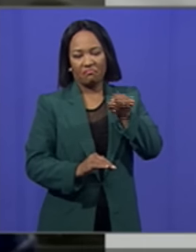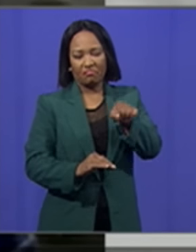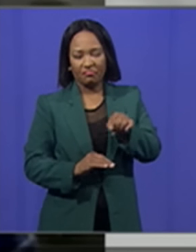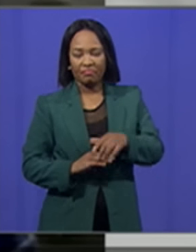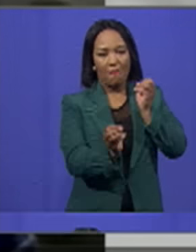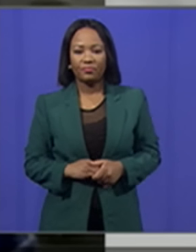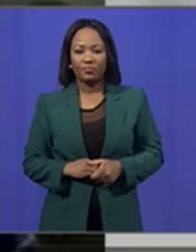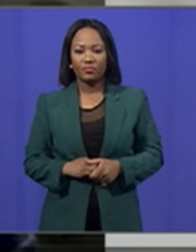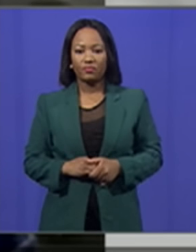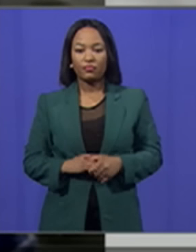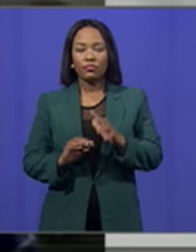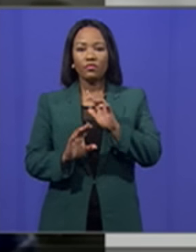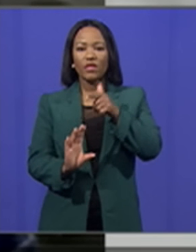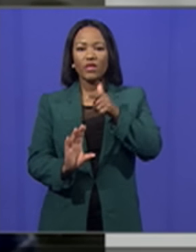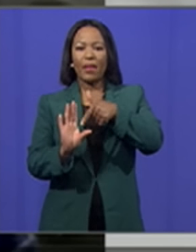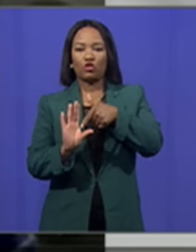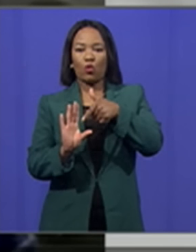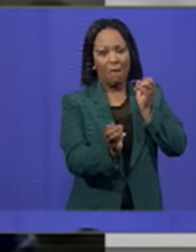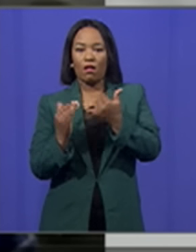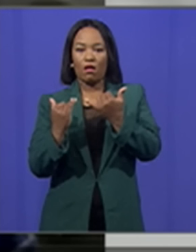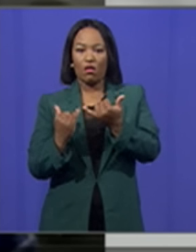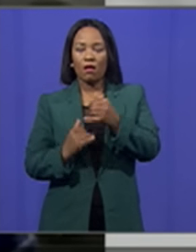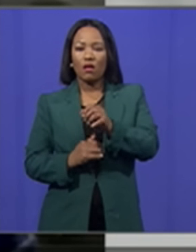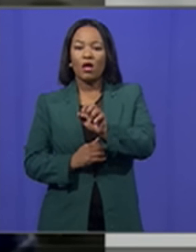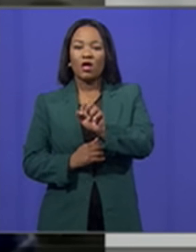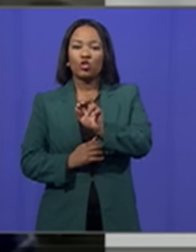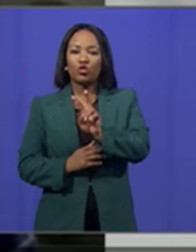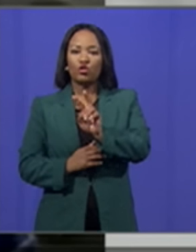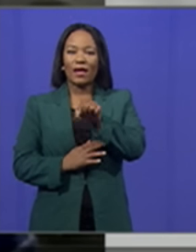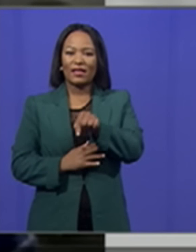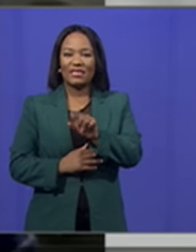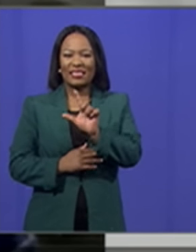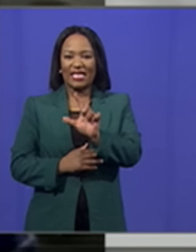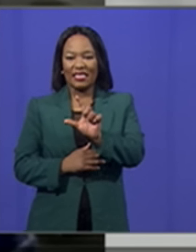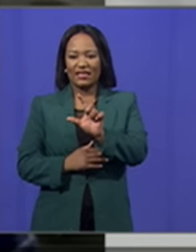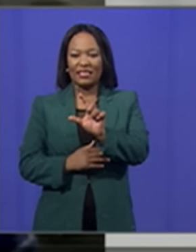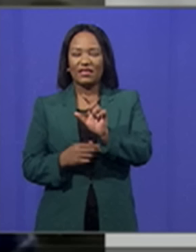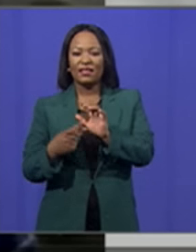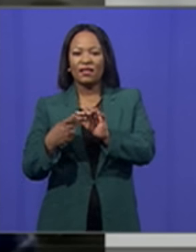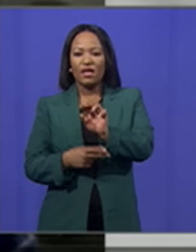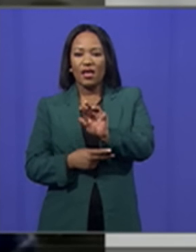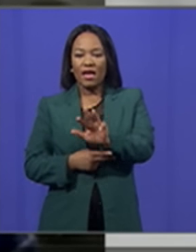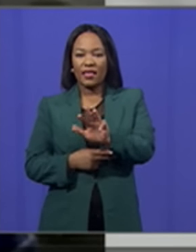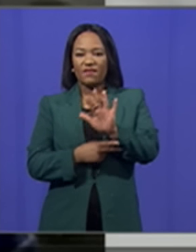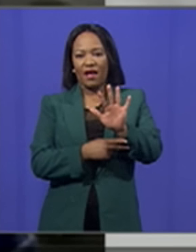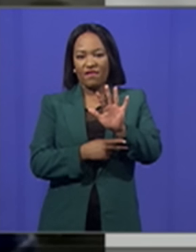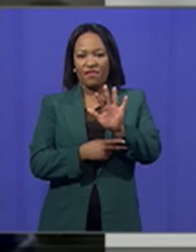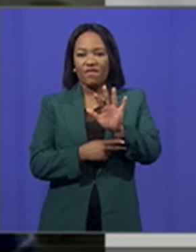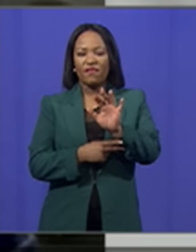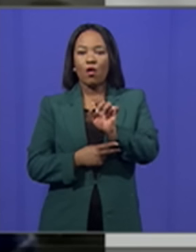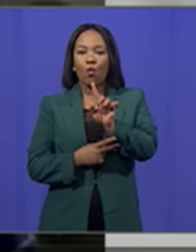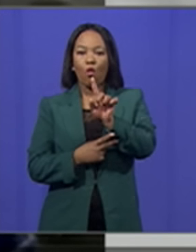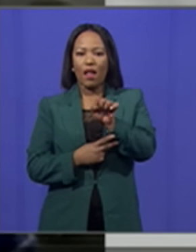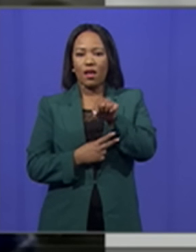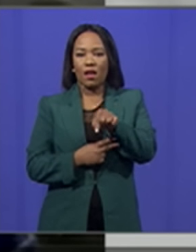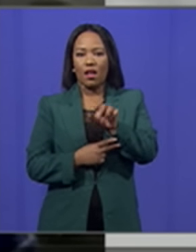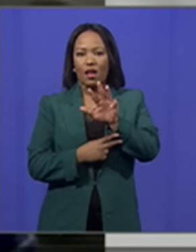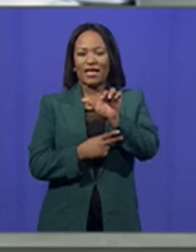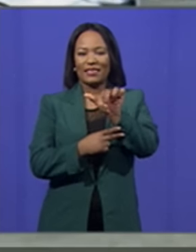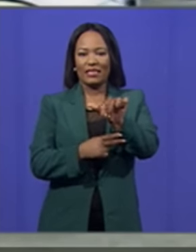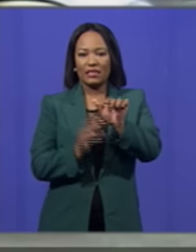Petrol 93 octane will decrease by 2 rand 1 cent a litre. 95 octane will decrease by 196 cents